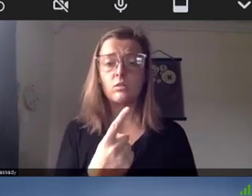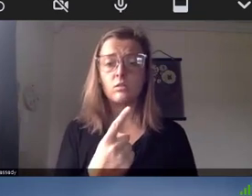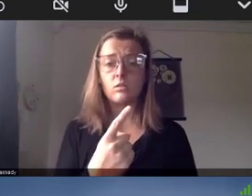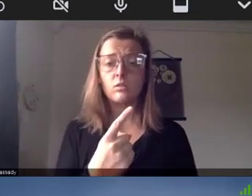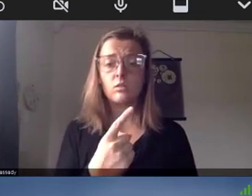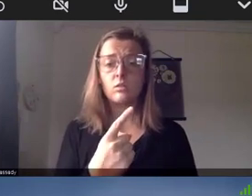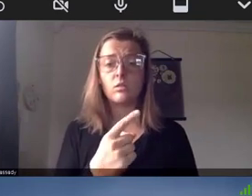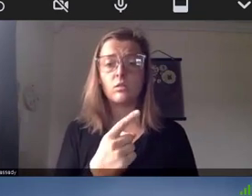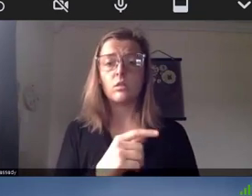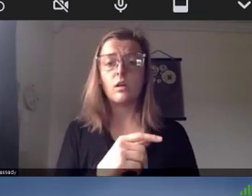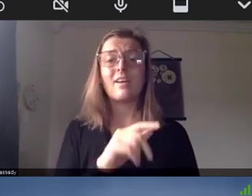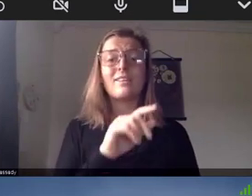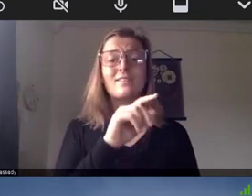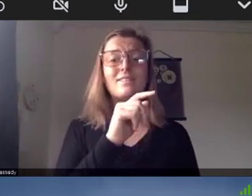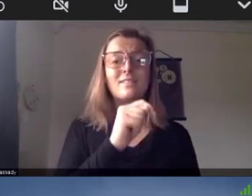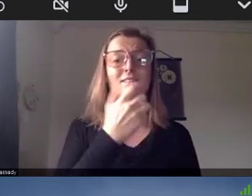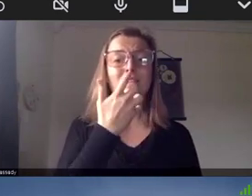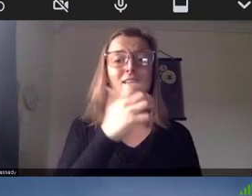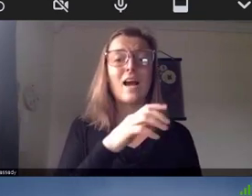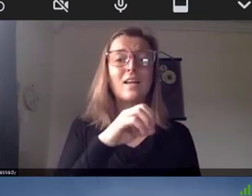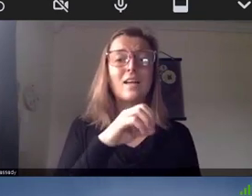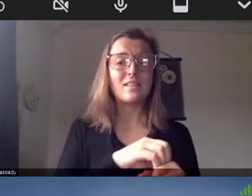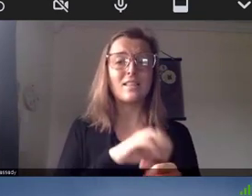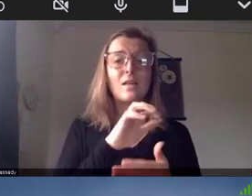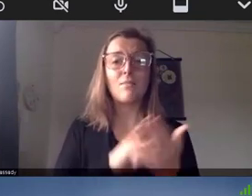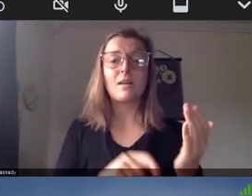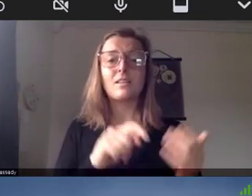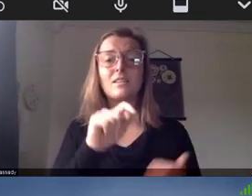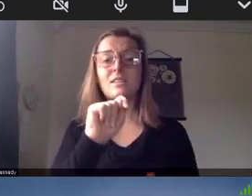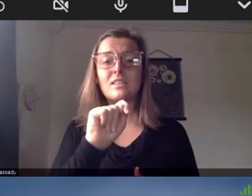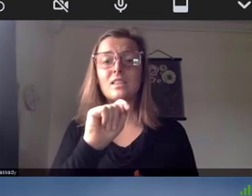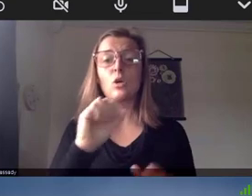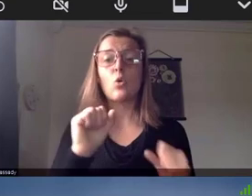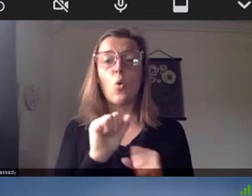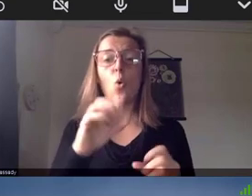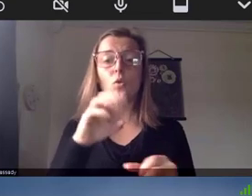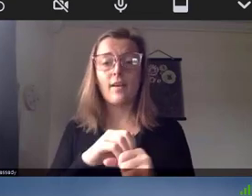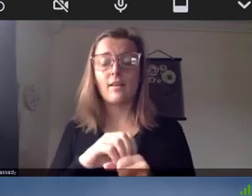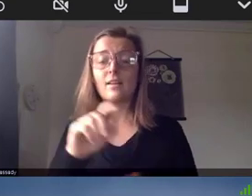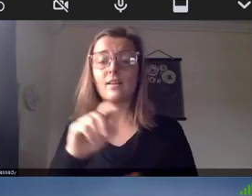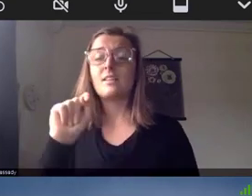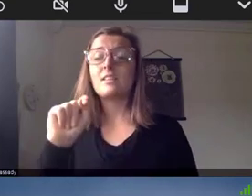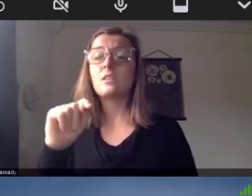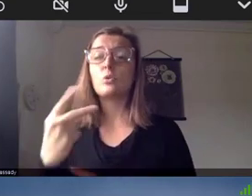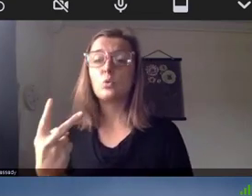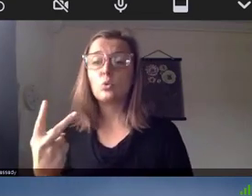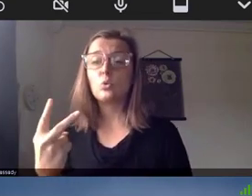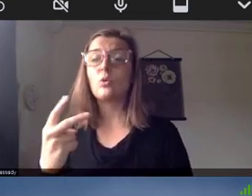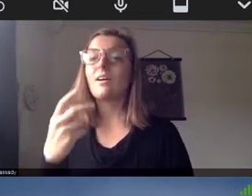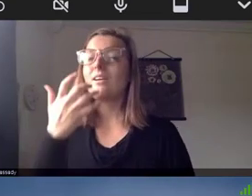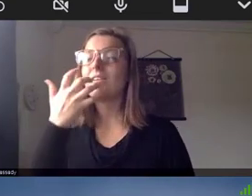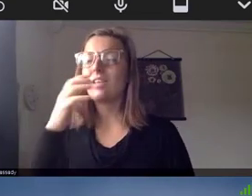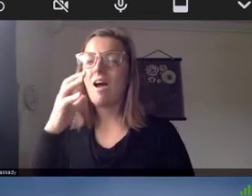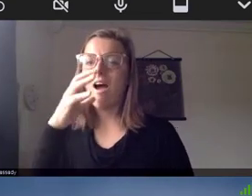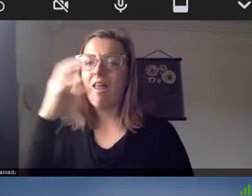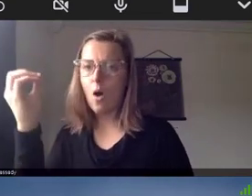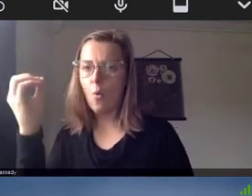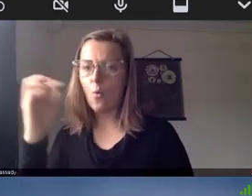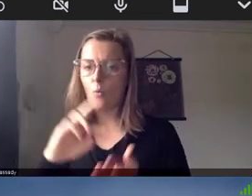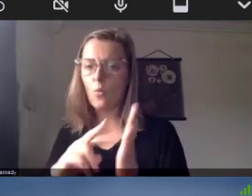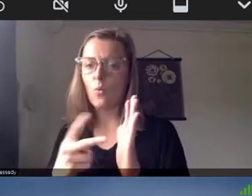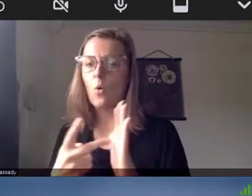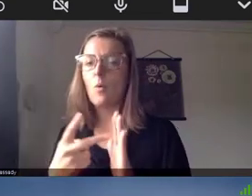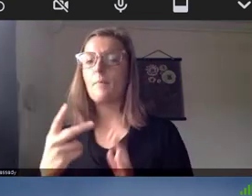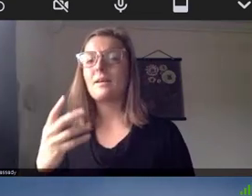and delta T2 always talks about the hot outlet, so it's hot outlet minus cold outlet. It's